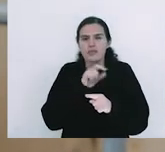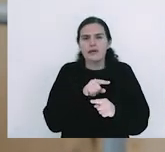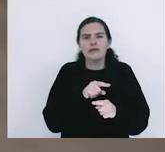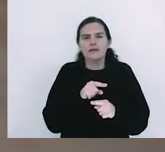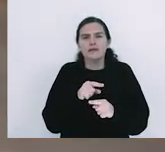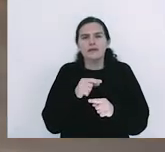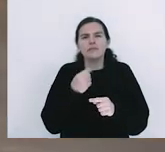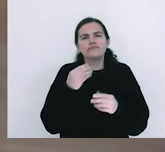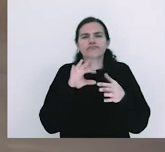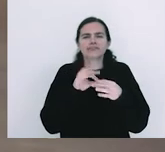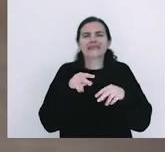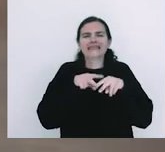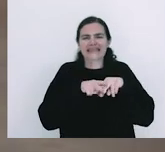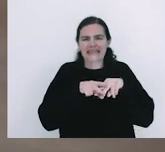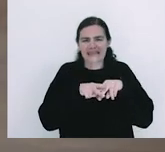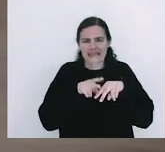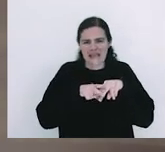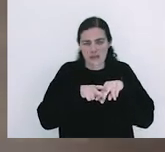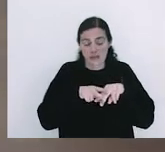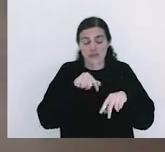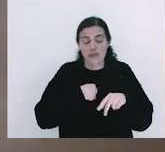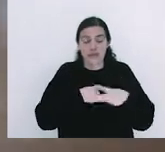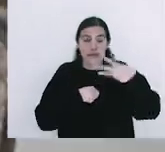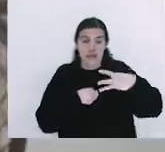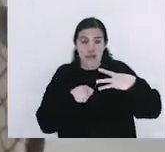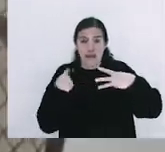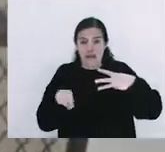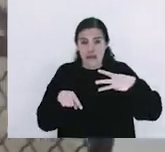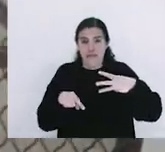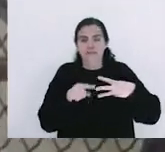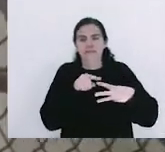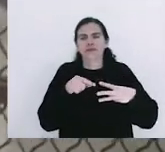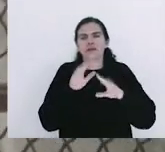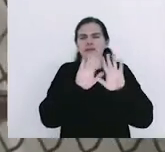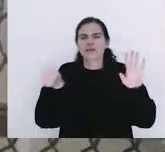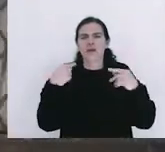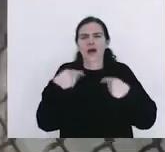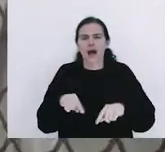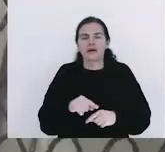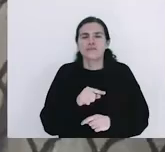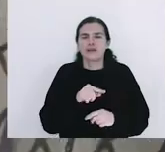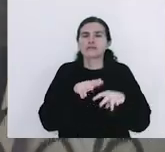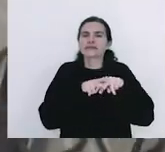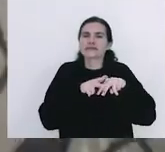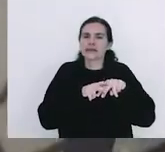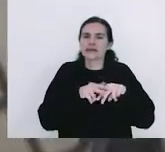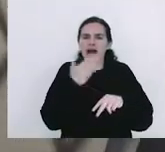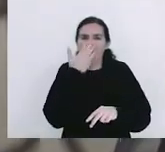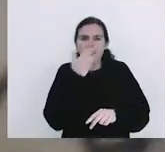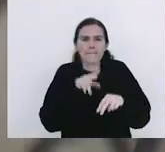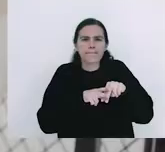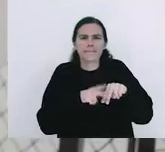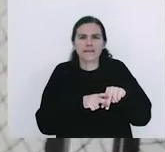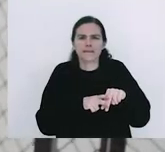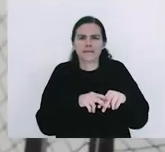as the cells. We have two here, three in the exhibition, are these cells, like a prison